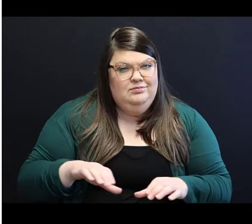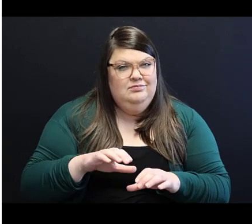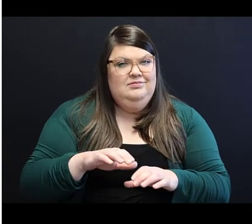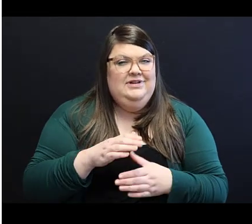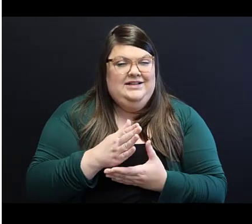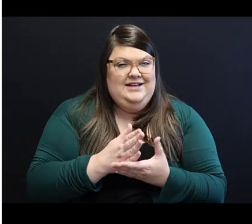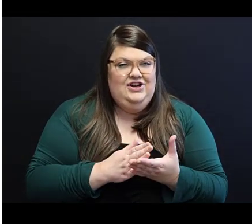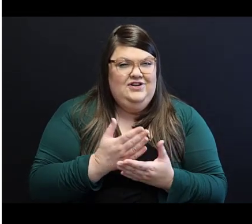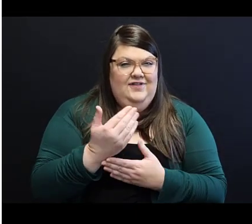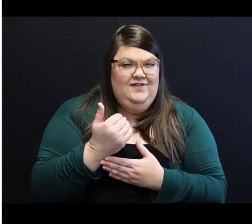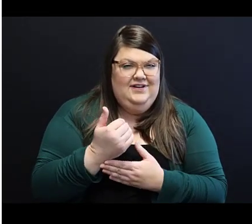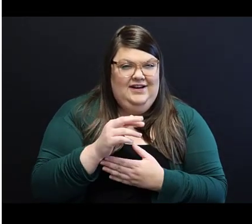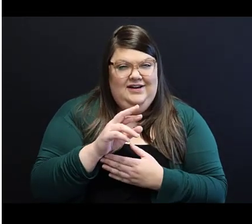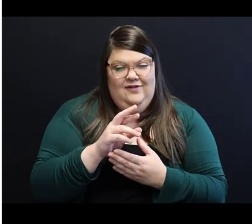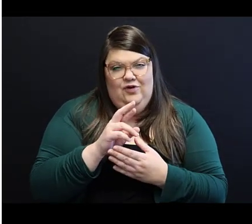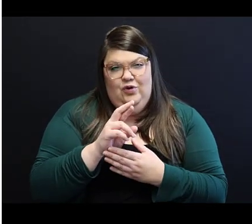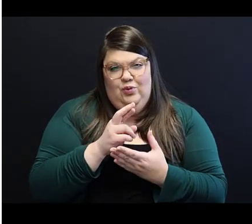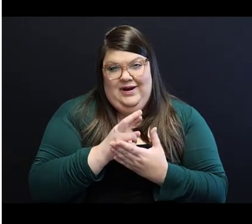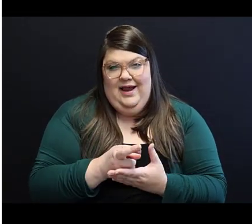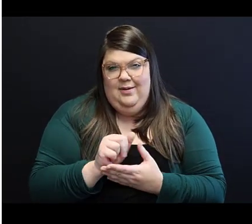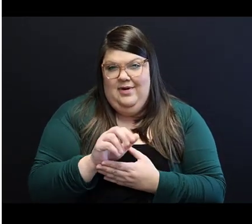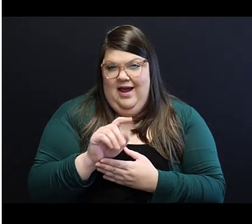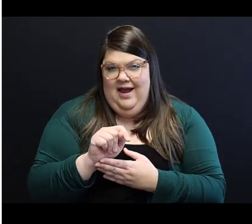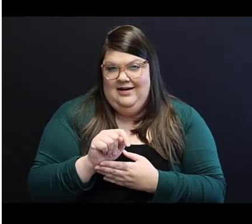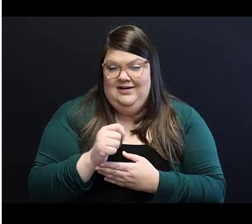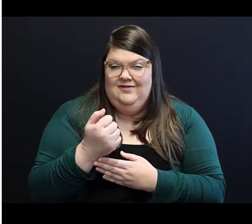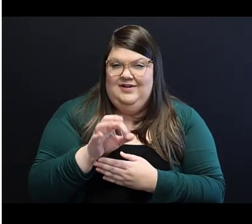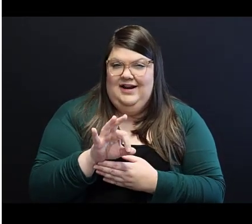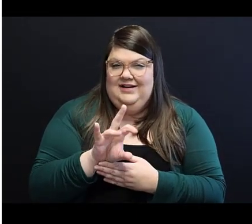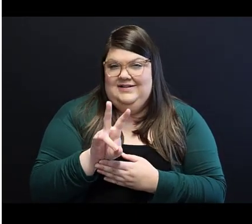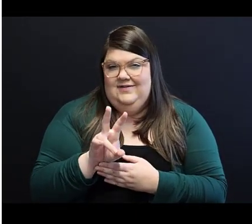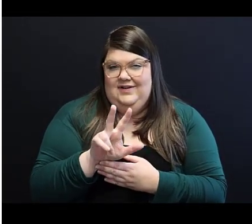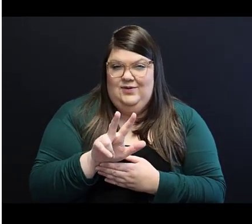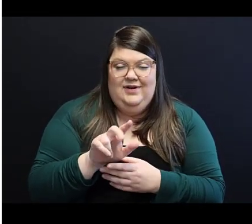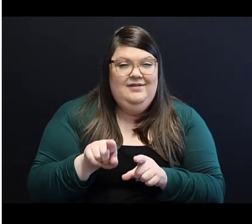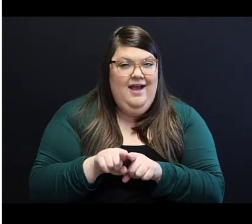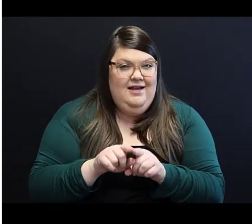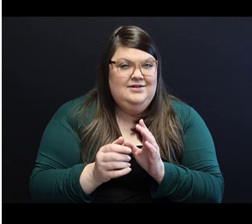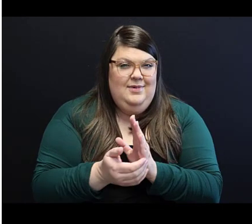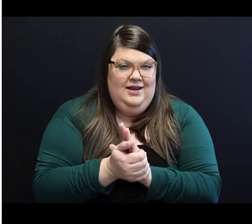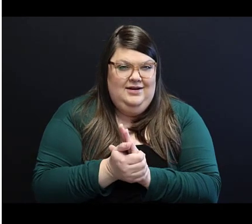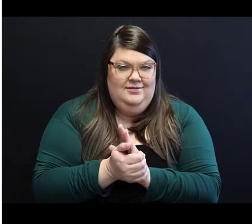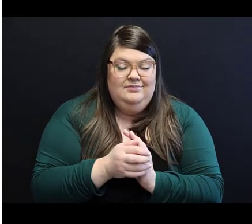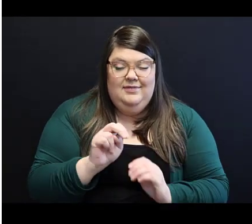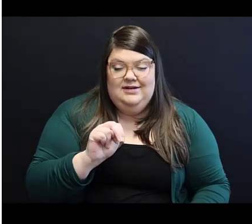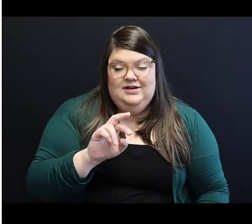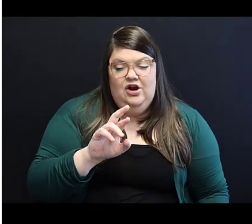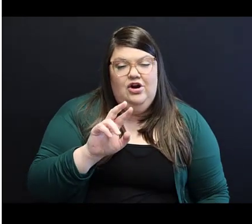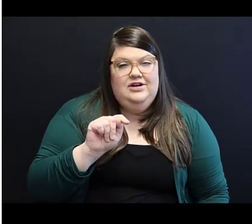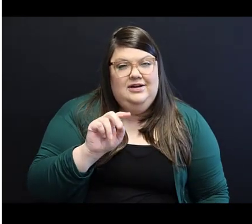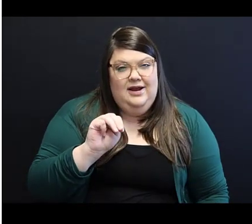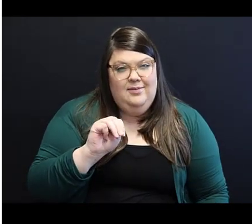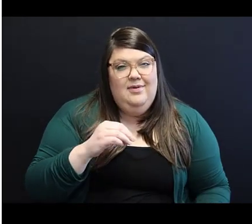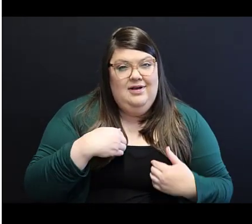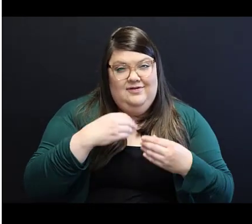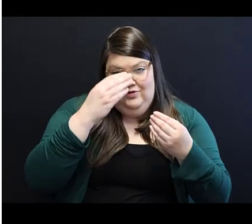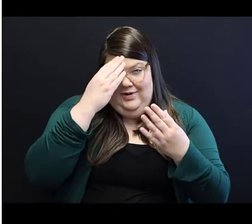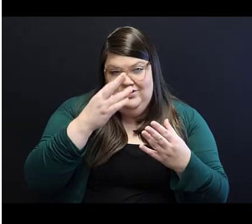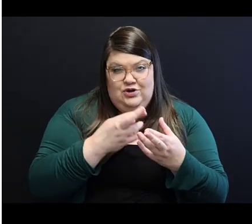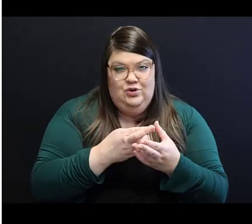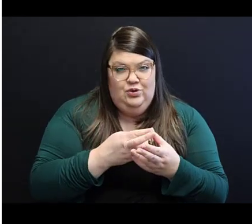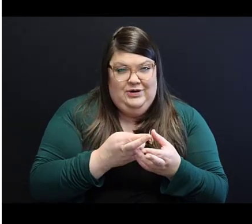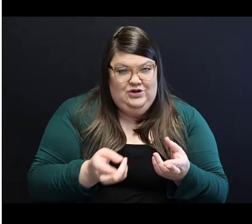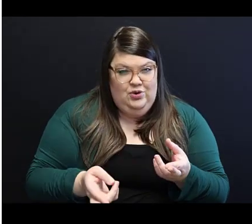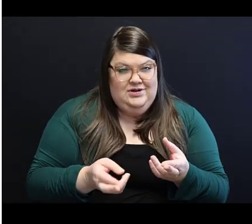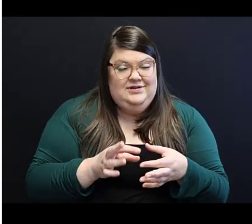Rehabilitation Act of 1973 as amended. The NCRTM contains information and resources regarding